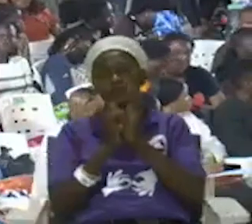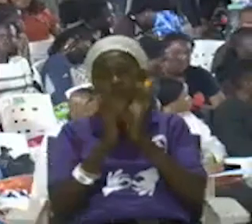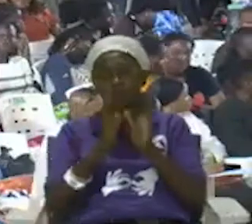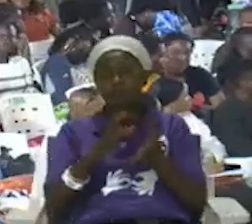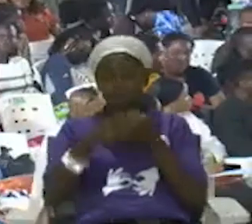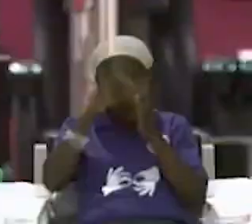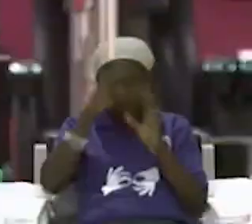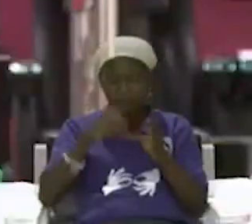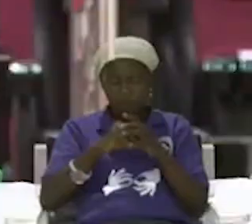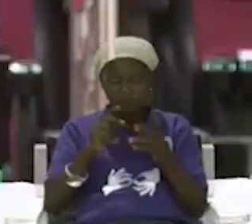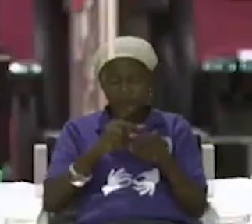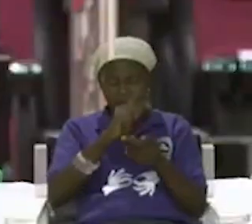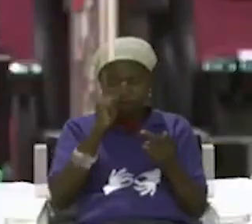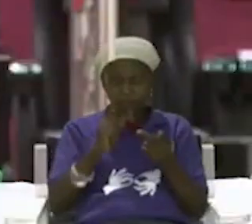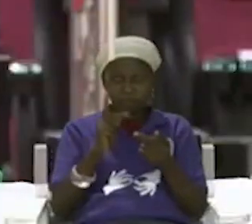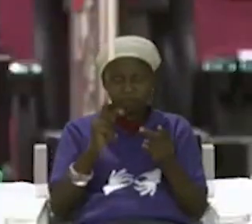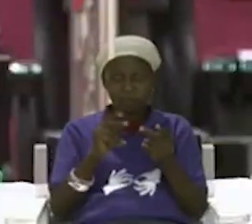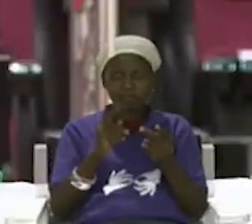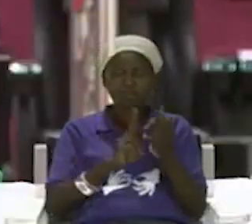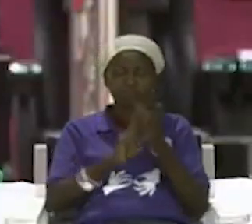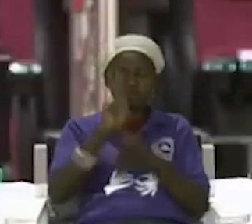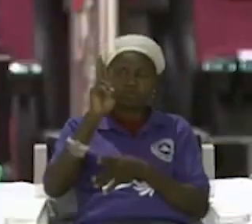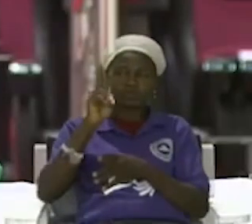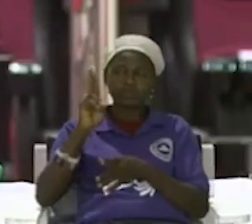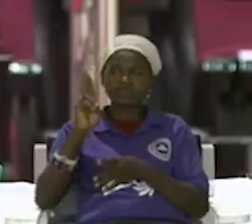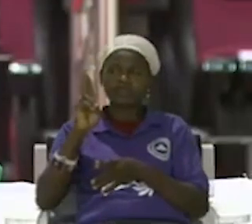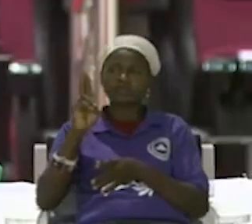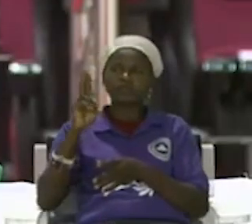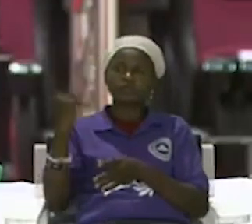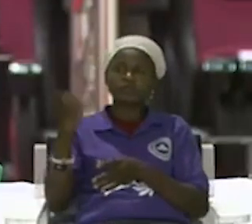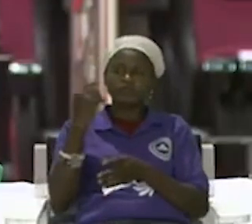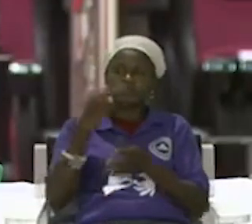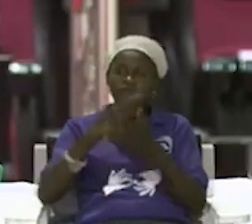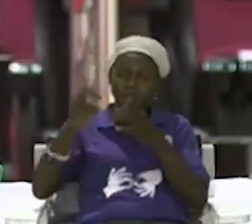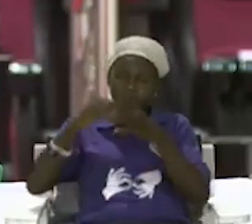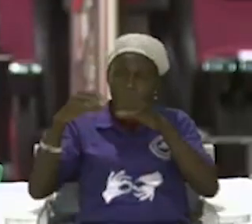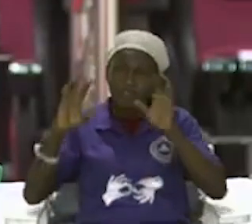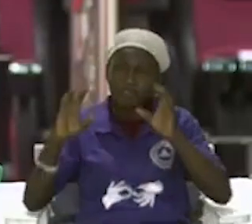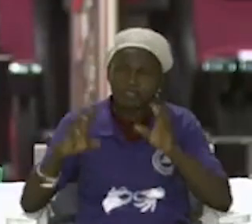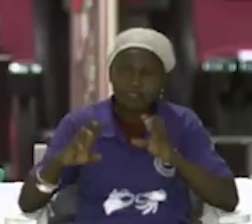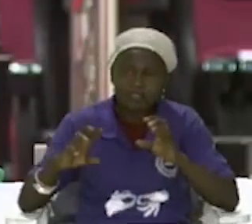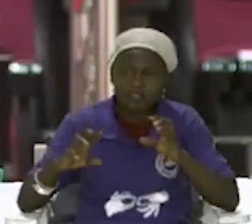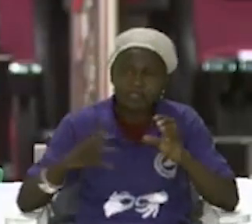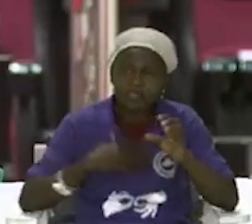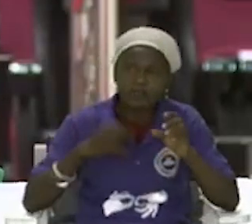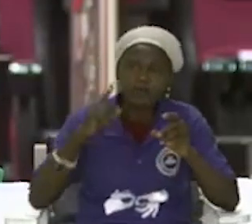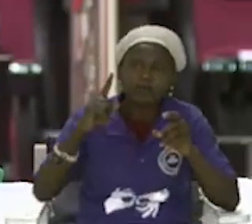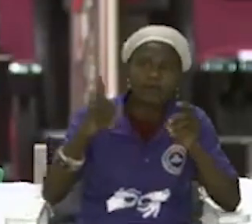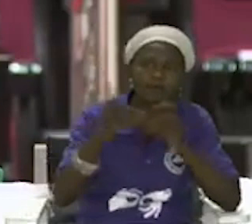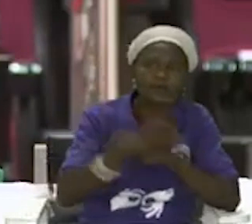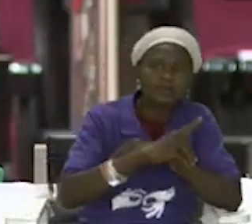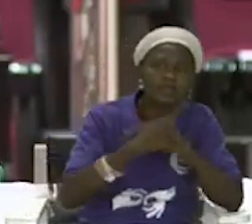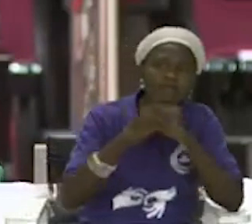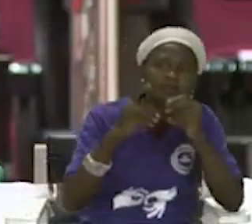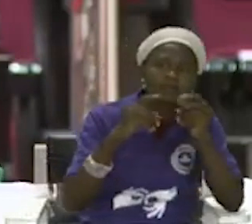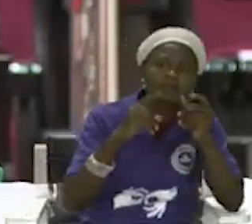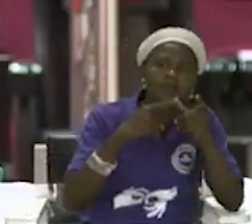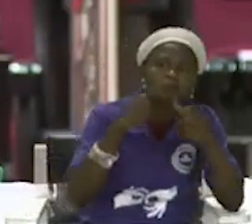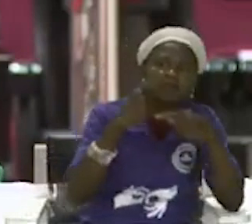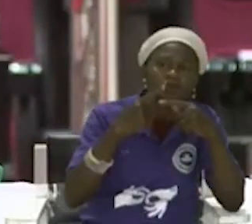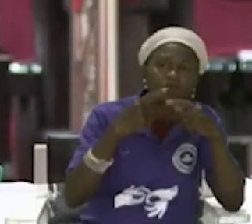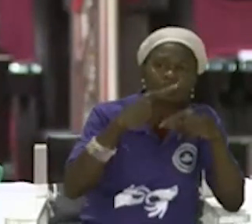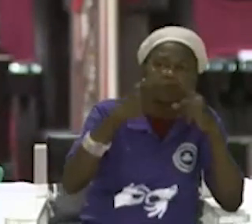a particular university were always failing exams. And then one day when I visited